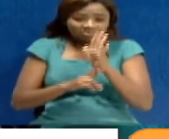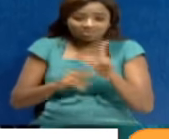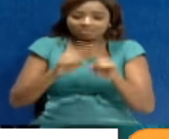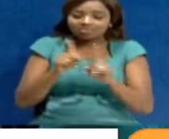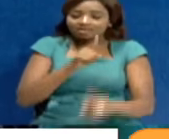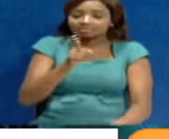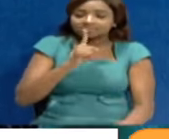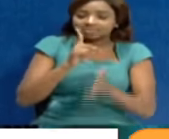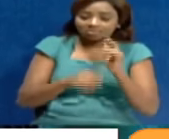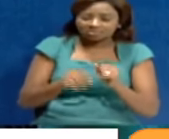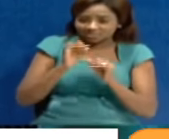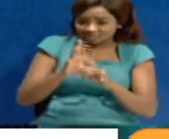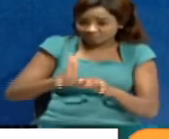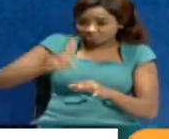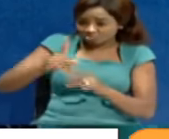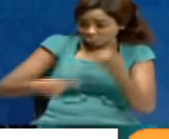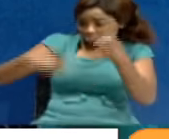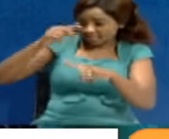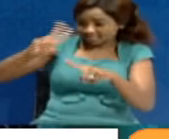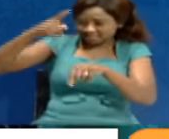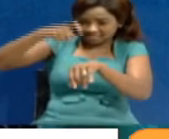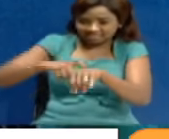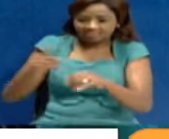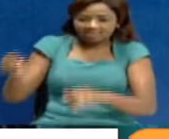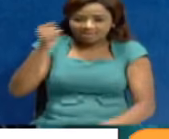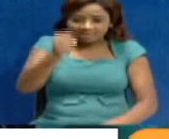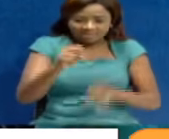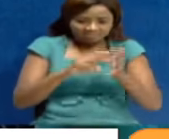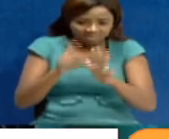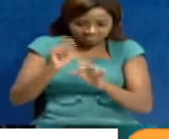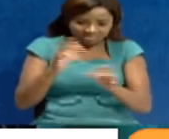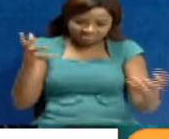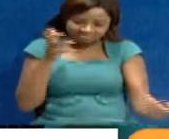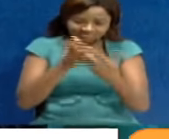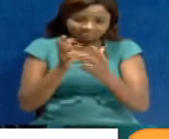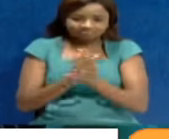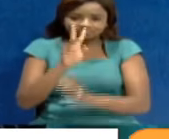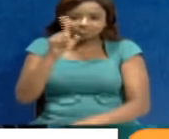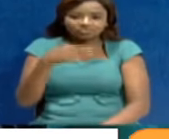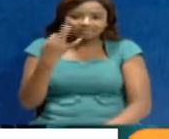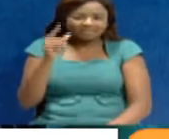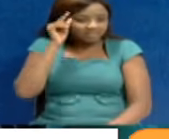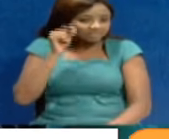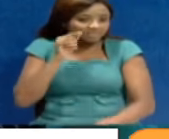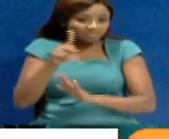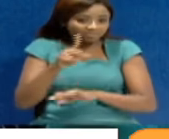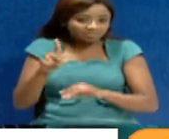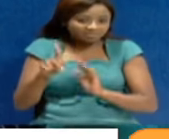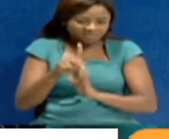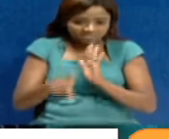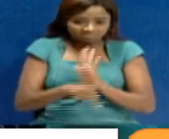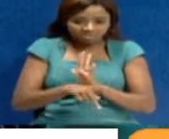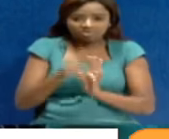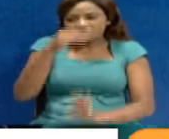he must do when he's reconstituting the cabinet is to adhere to the two-third gender principle. All of us are aware that